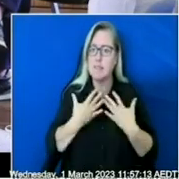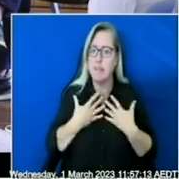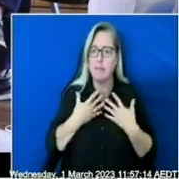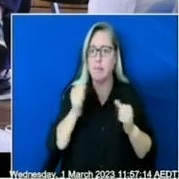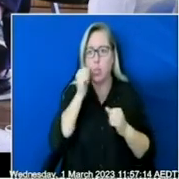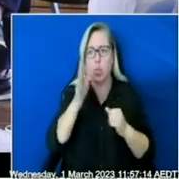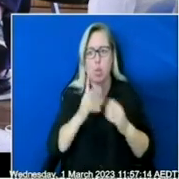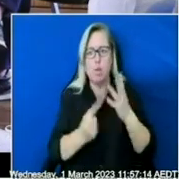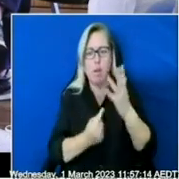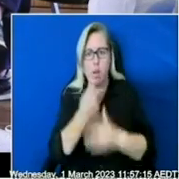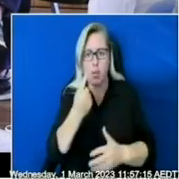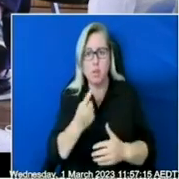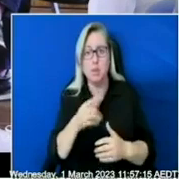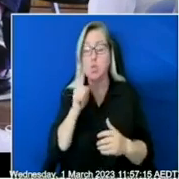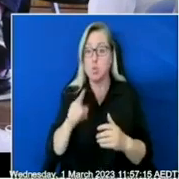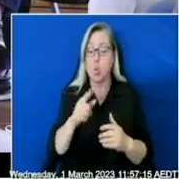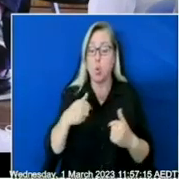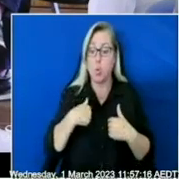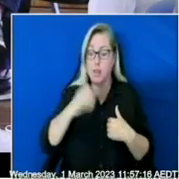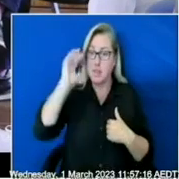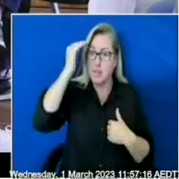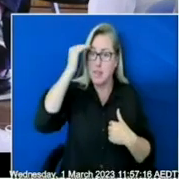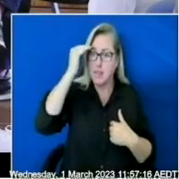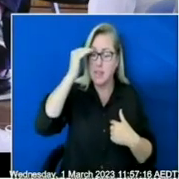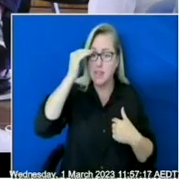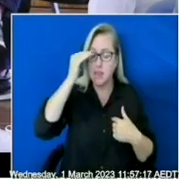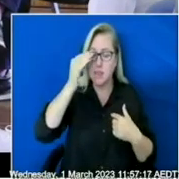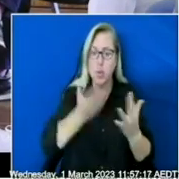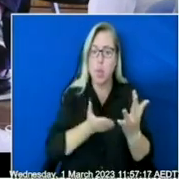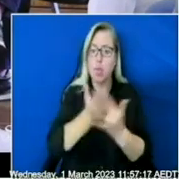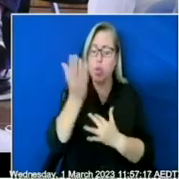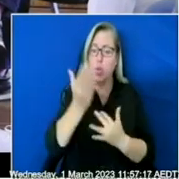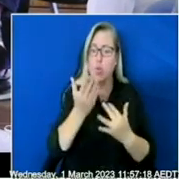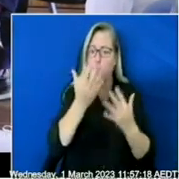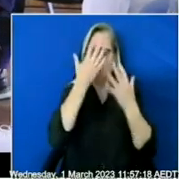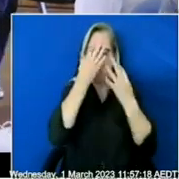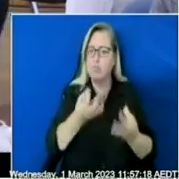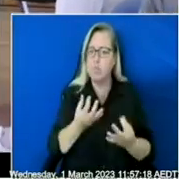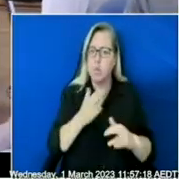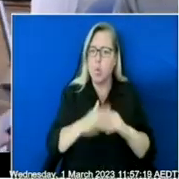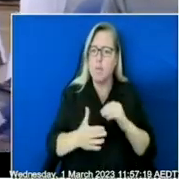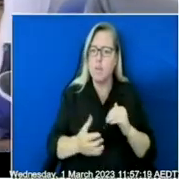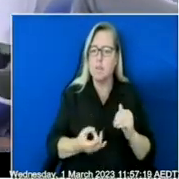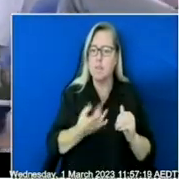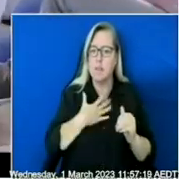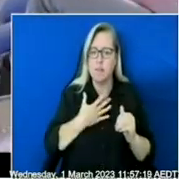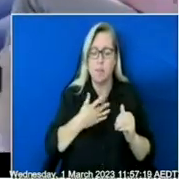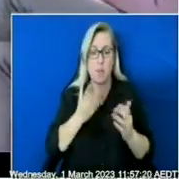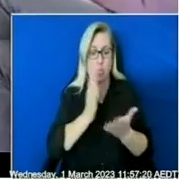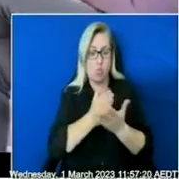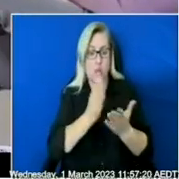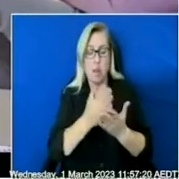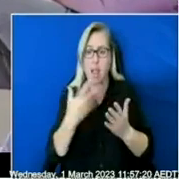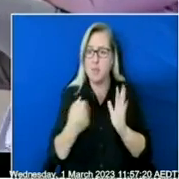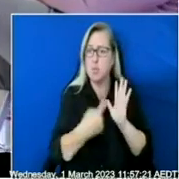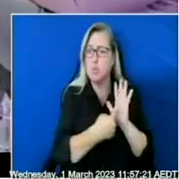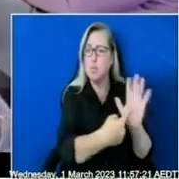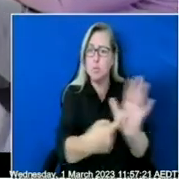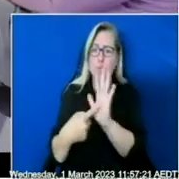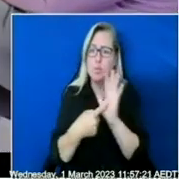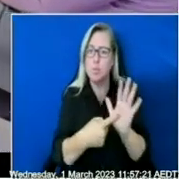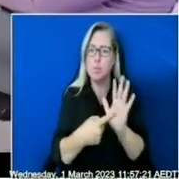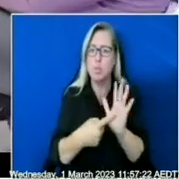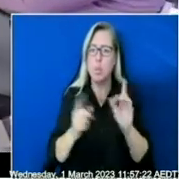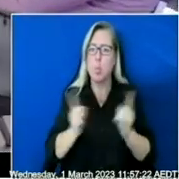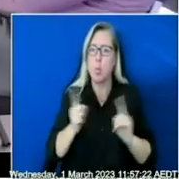I suppose exposing all the ugliness. I think it's, for me, it's part of,